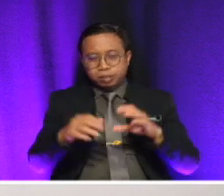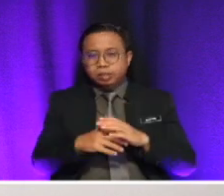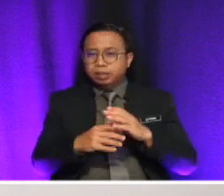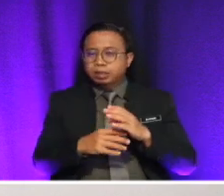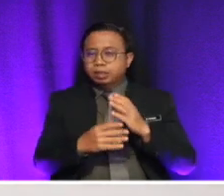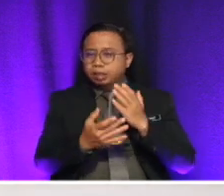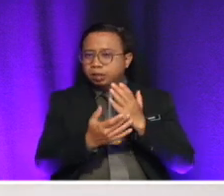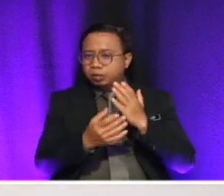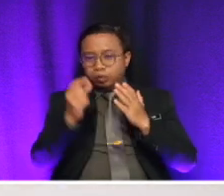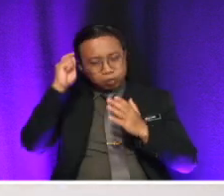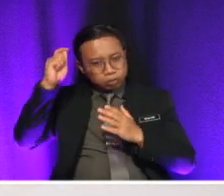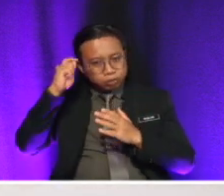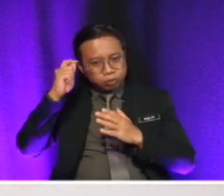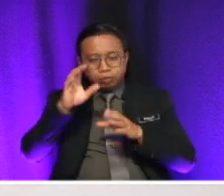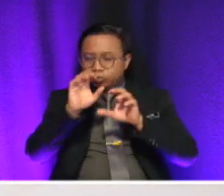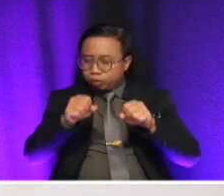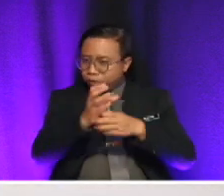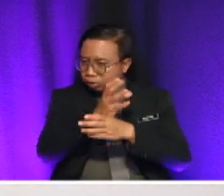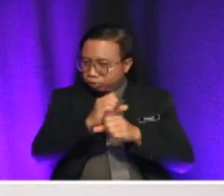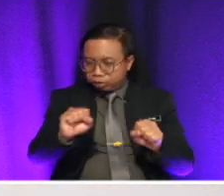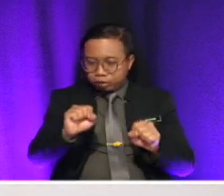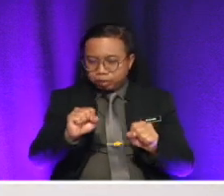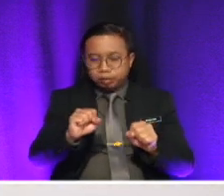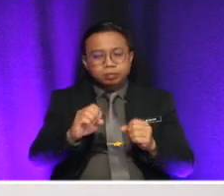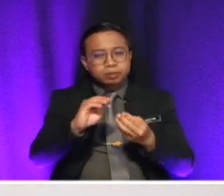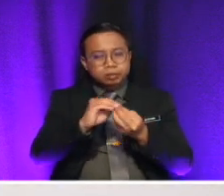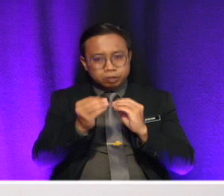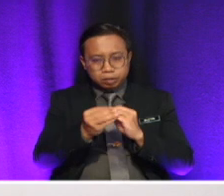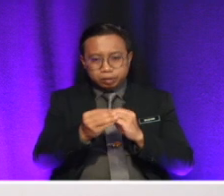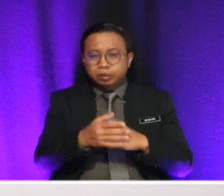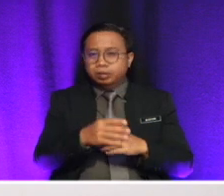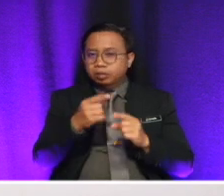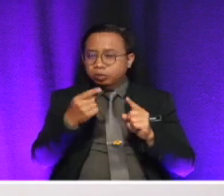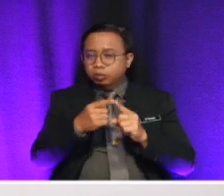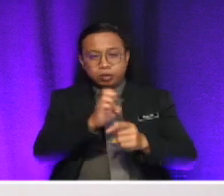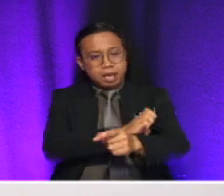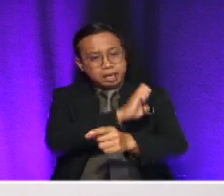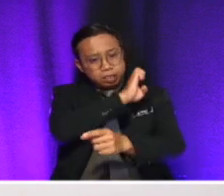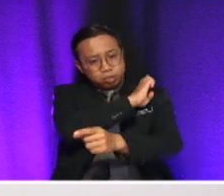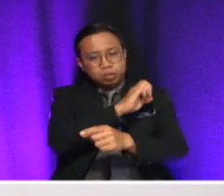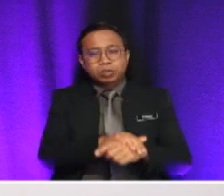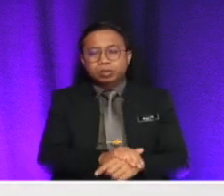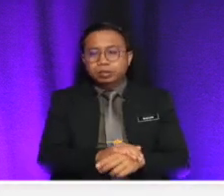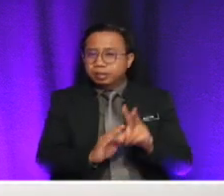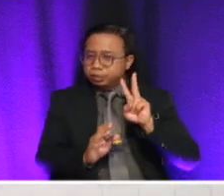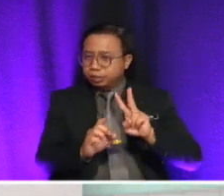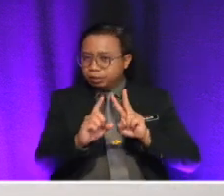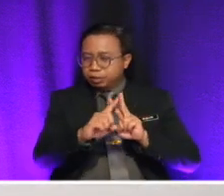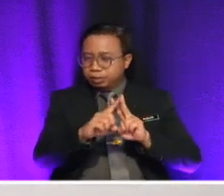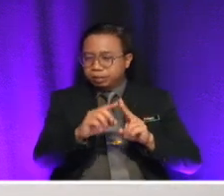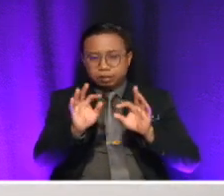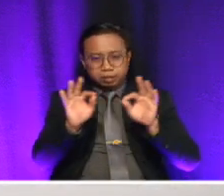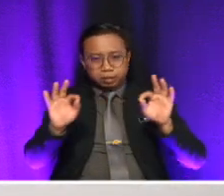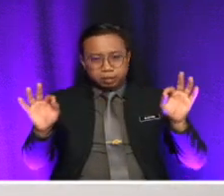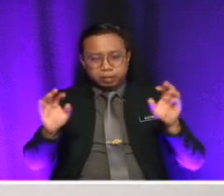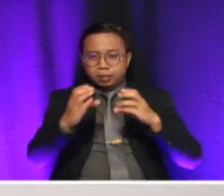deal with some of these problems by converting light from the sun into energy. And the second sentence of the